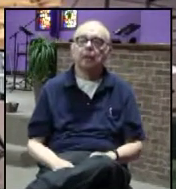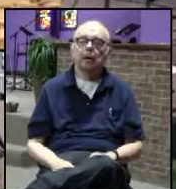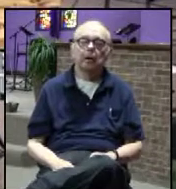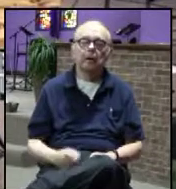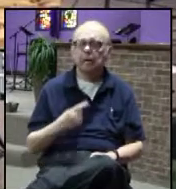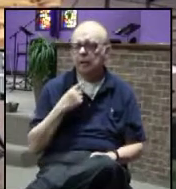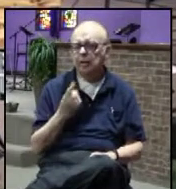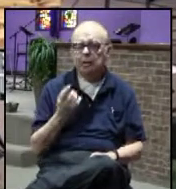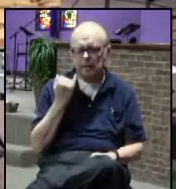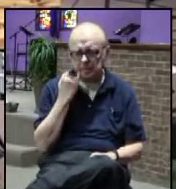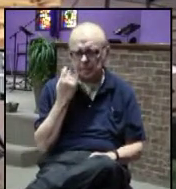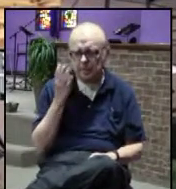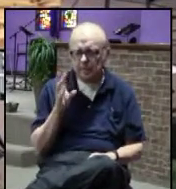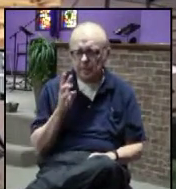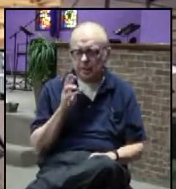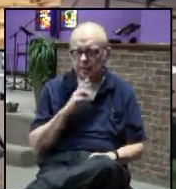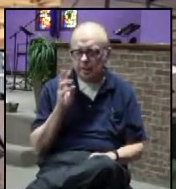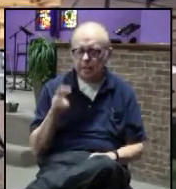I said, if you're taking